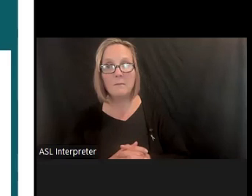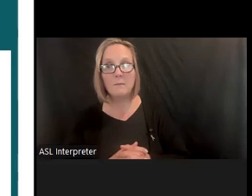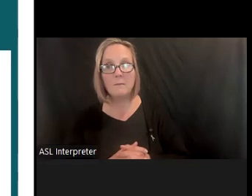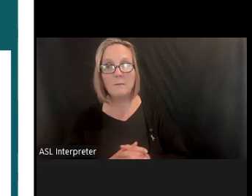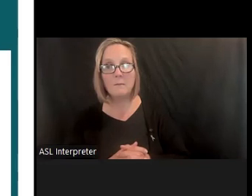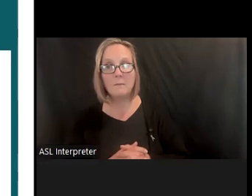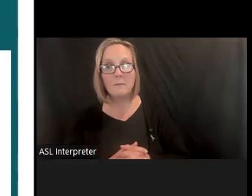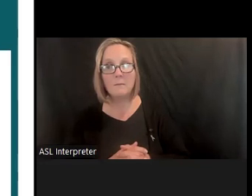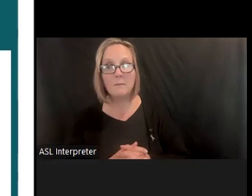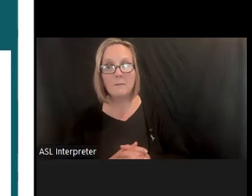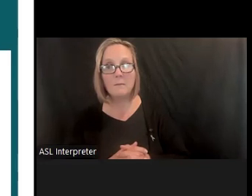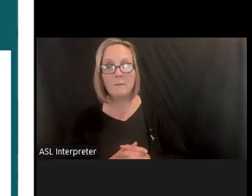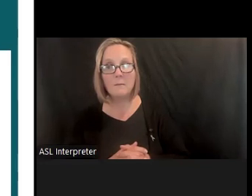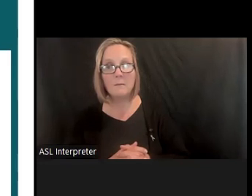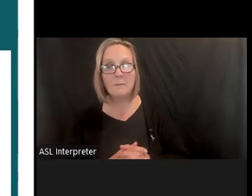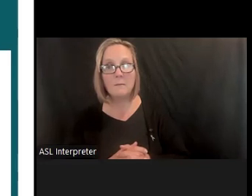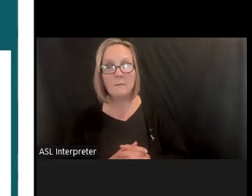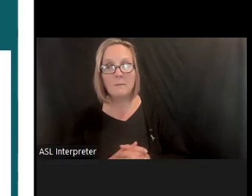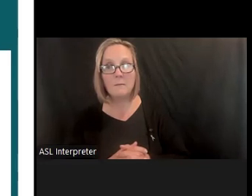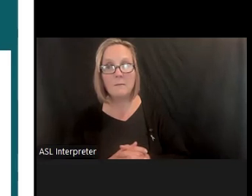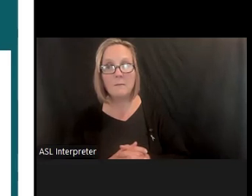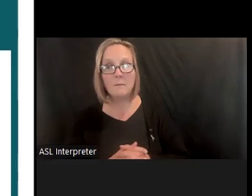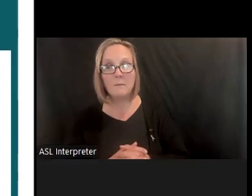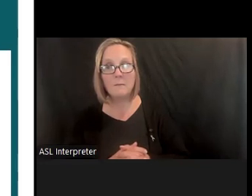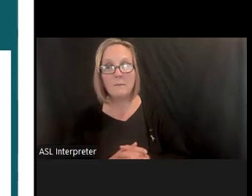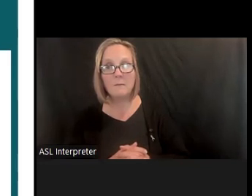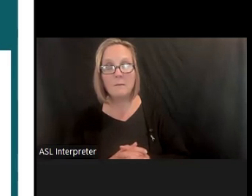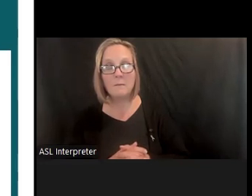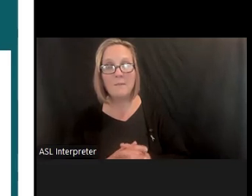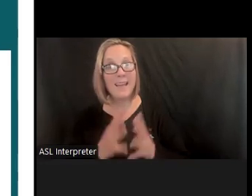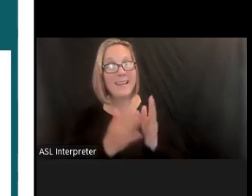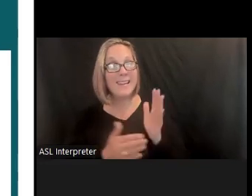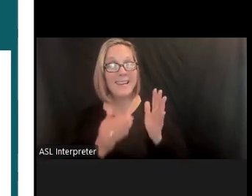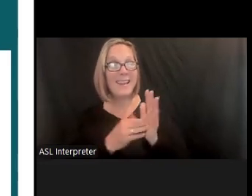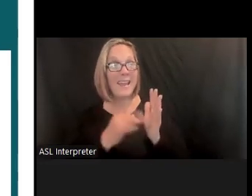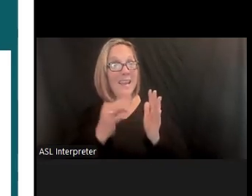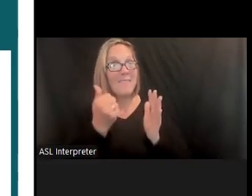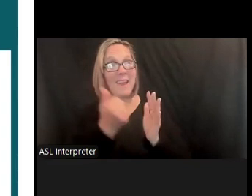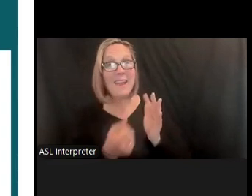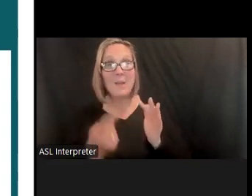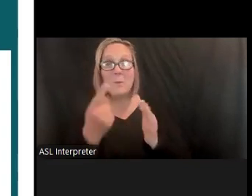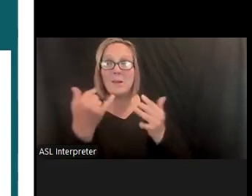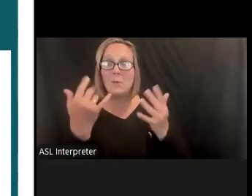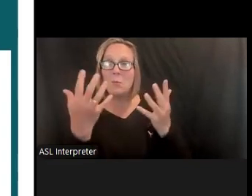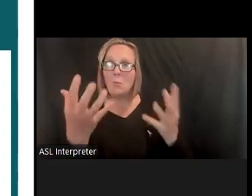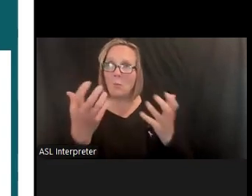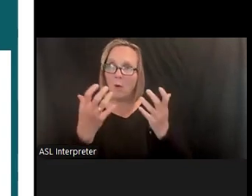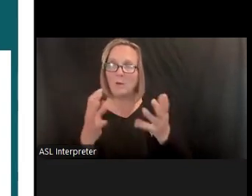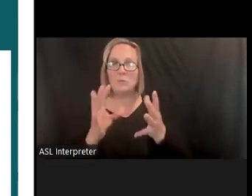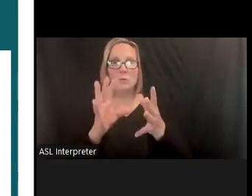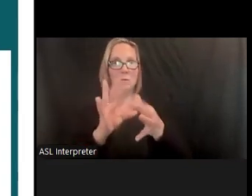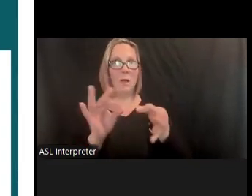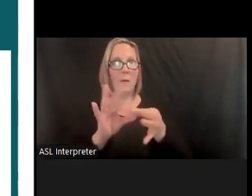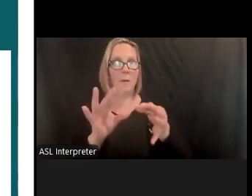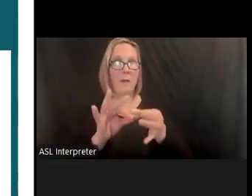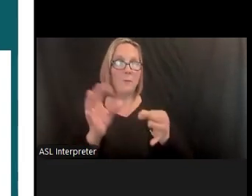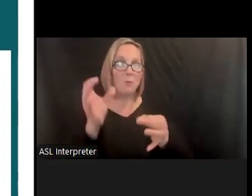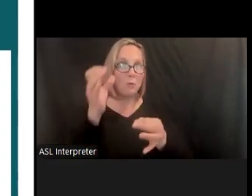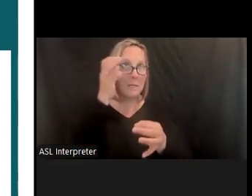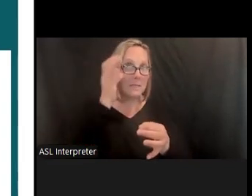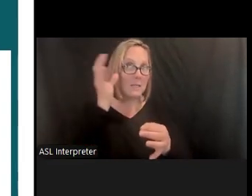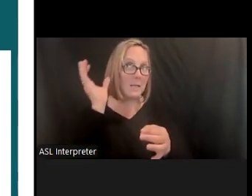Again, anyone who happens to be listening and has not yet provided a public comment but wishes